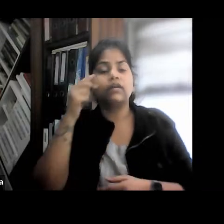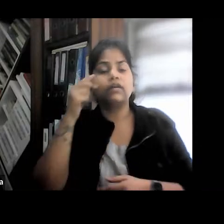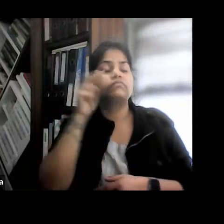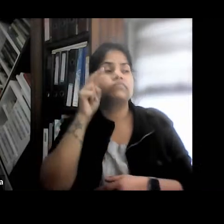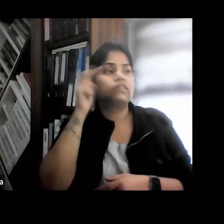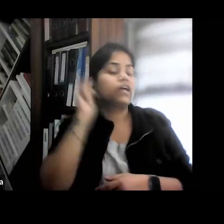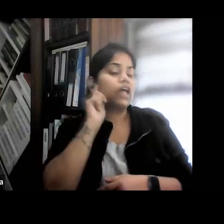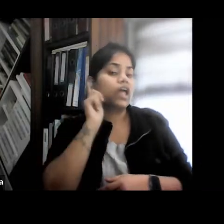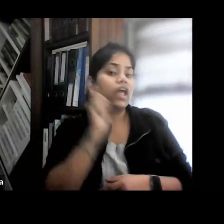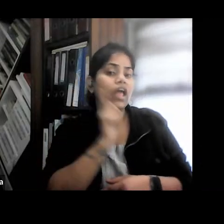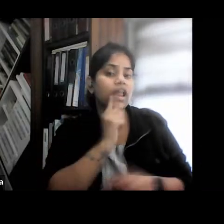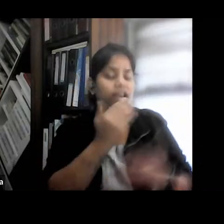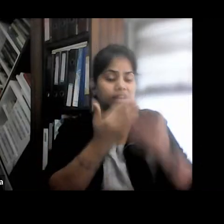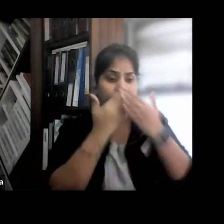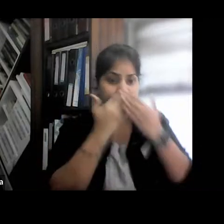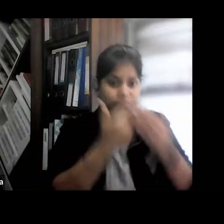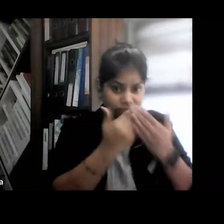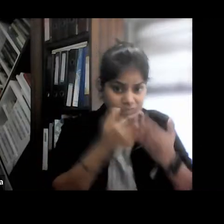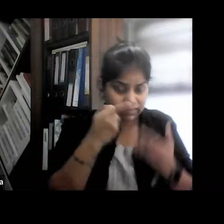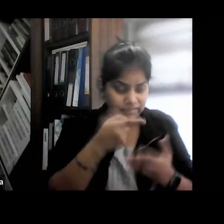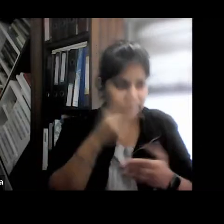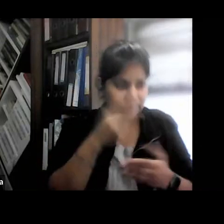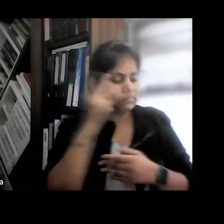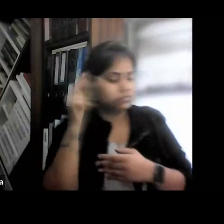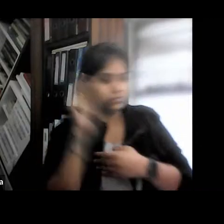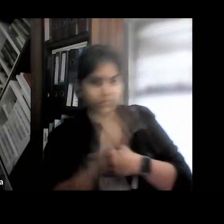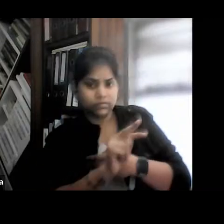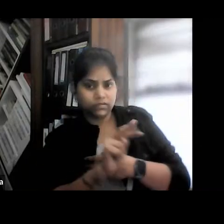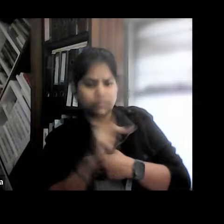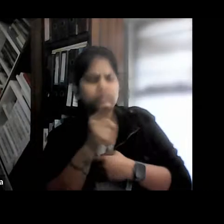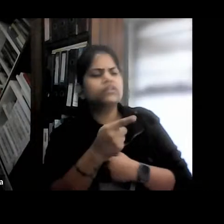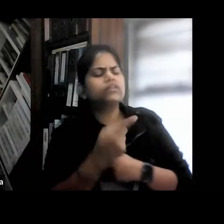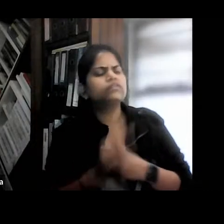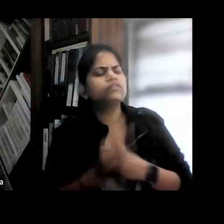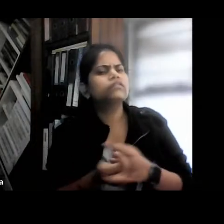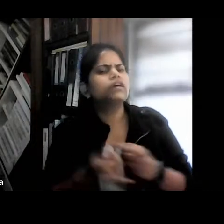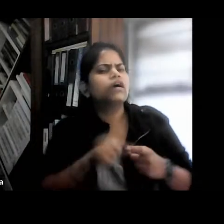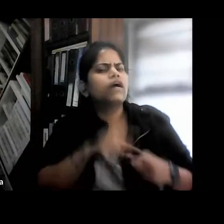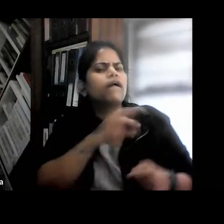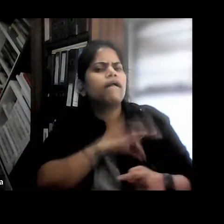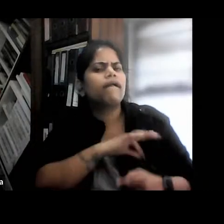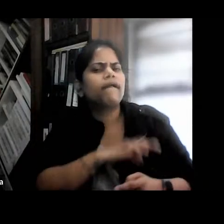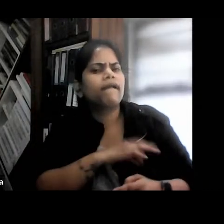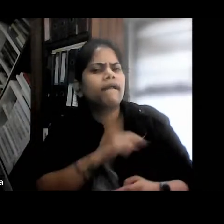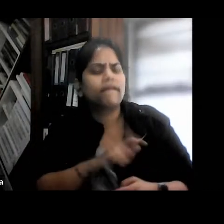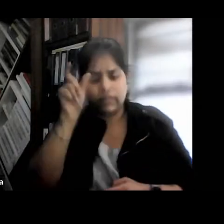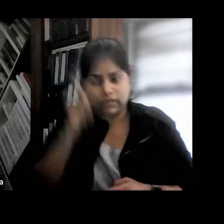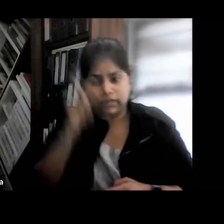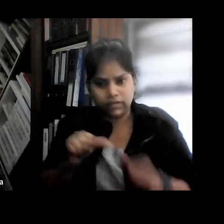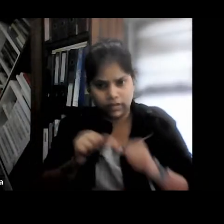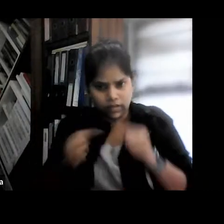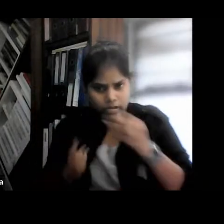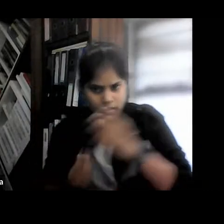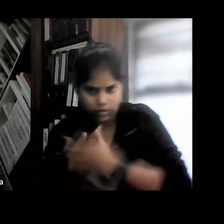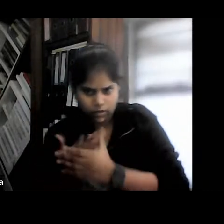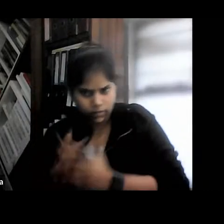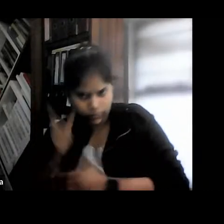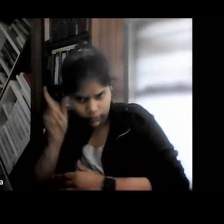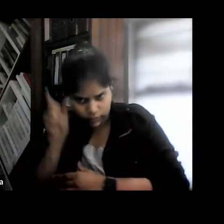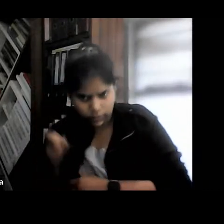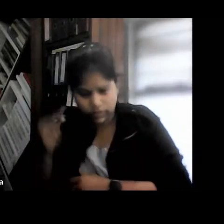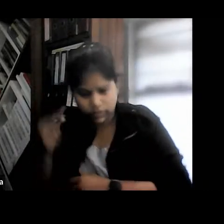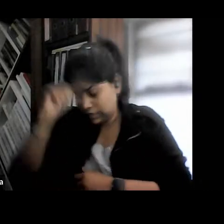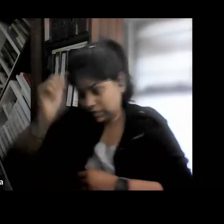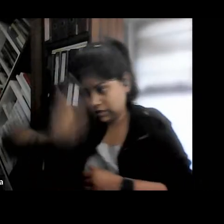deaf turn. This in turn ensures that pejorative notions often associated with deafness in Indian society